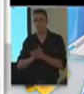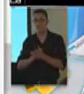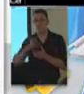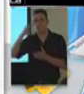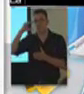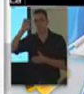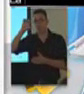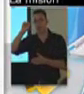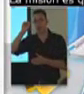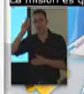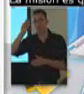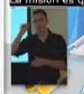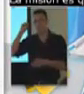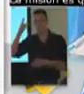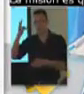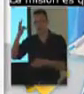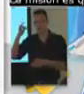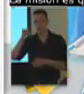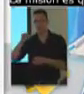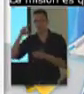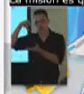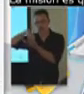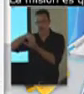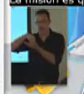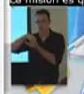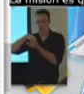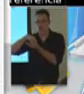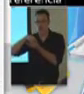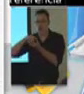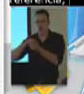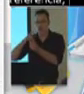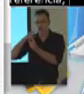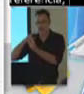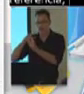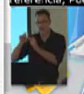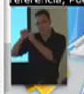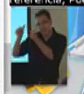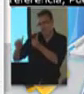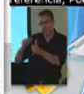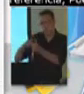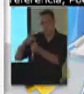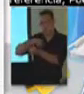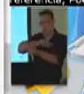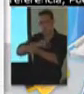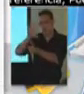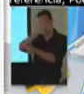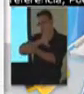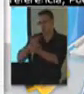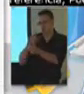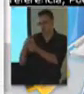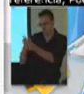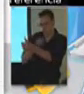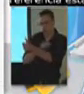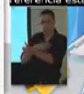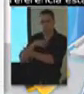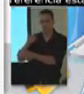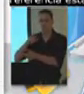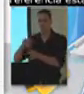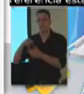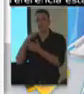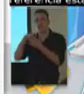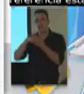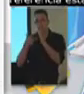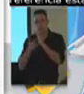The CRISTINA vision is that we want to serve as a reference point, as we're a state body, for accessibility and universal